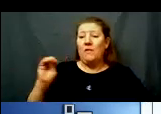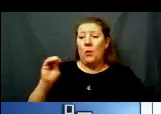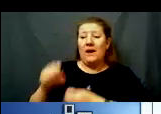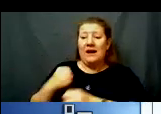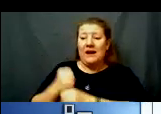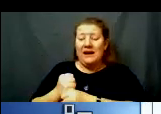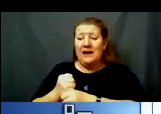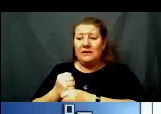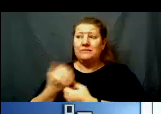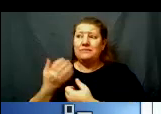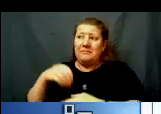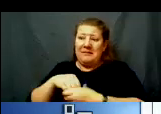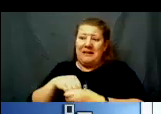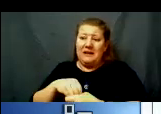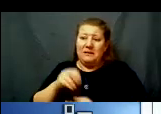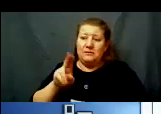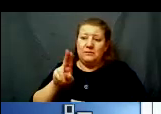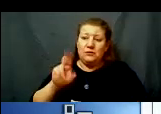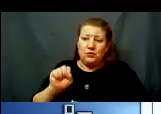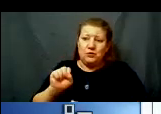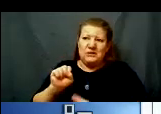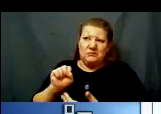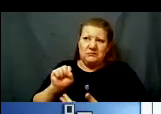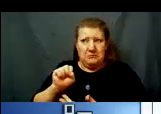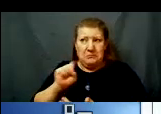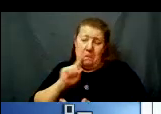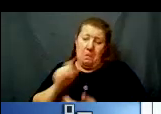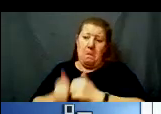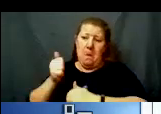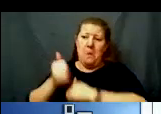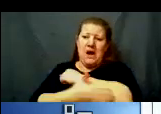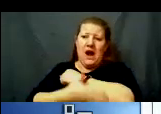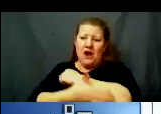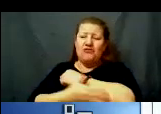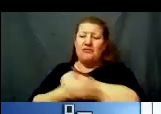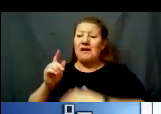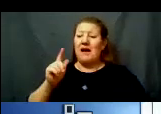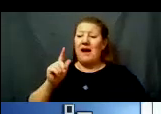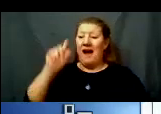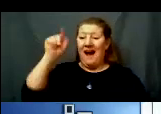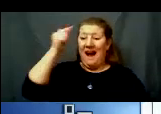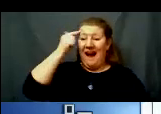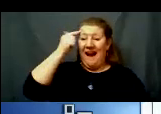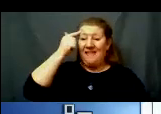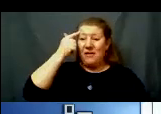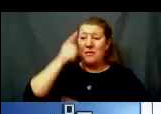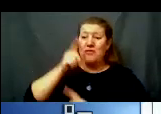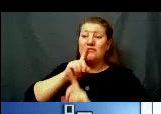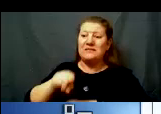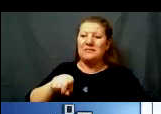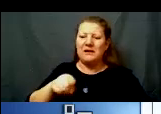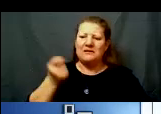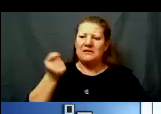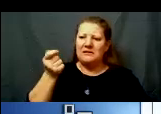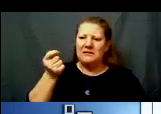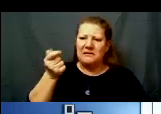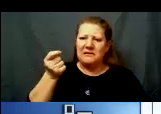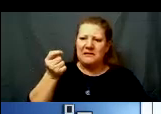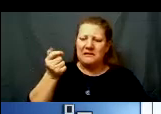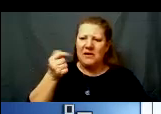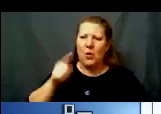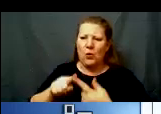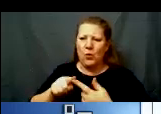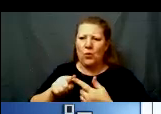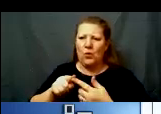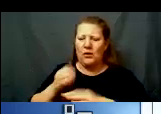United States, and I think it's safe to say for most countries, governments actually haven't delivered a whole lot to progress